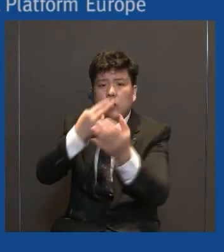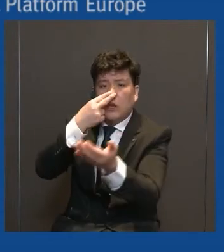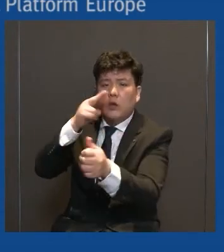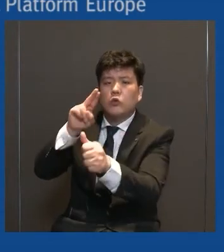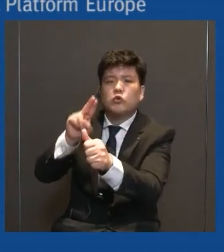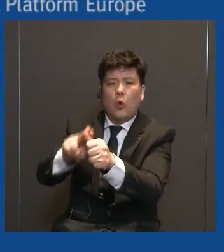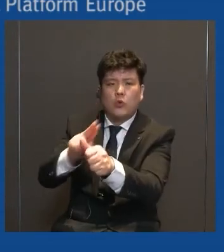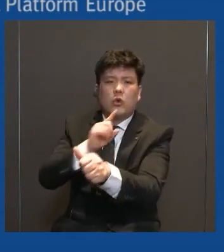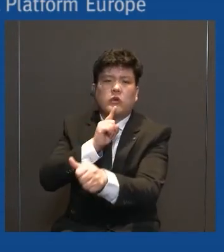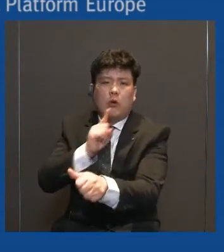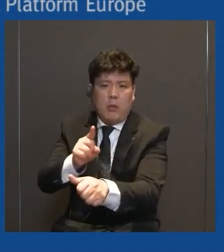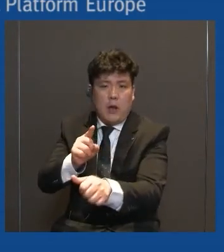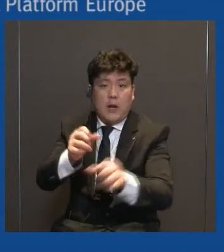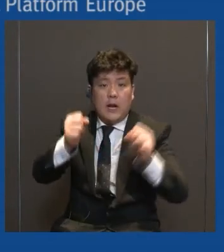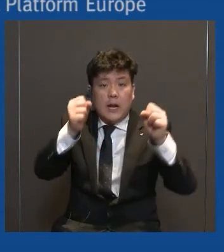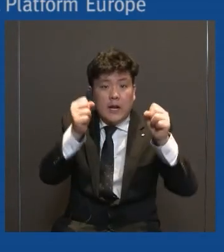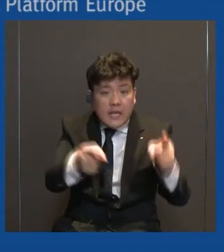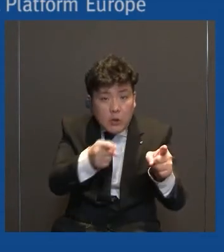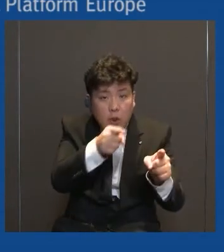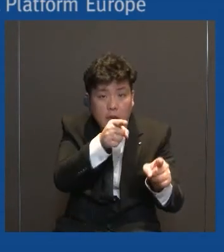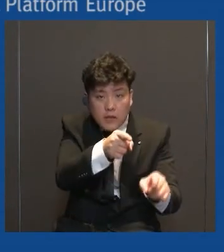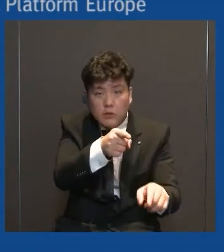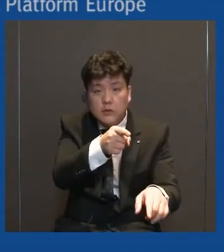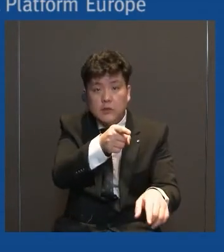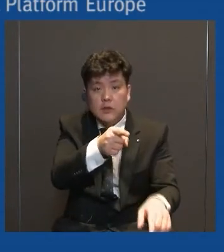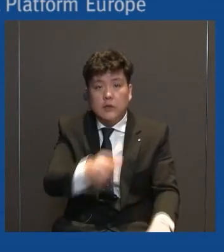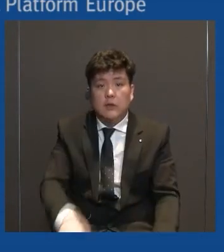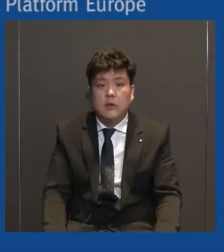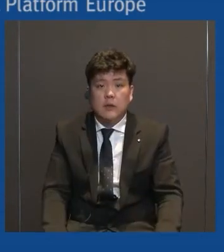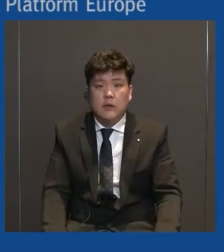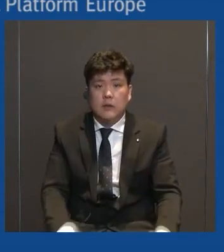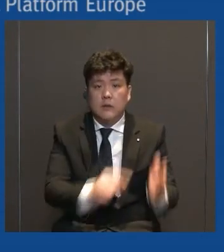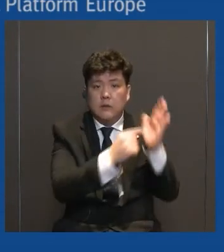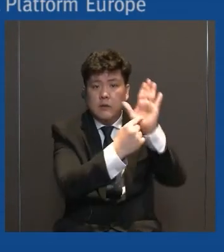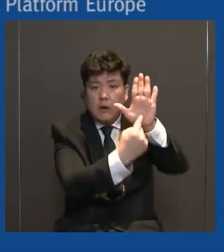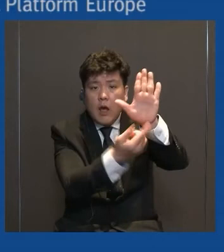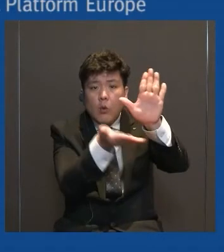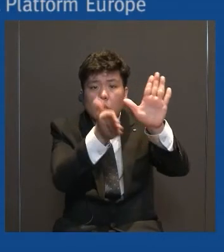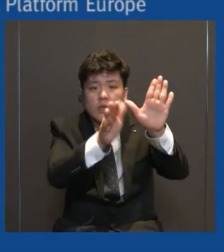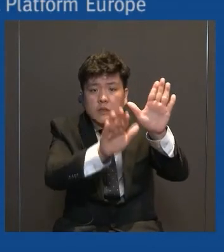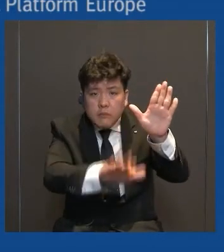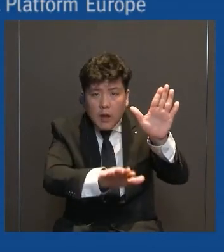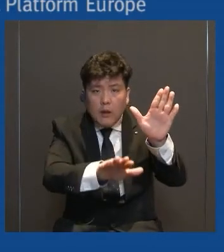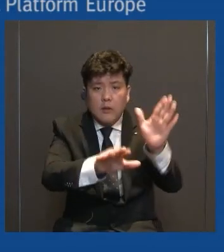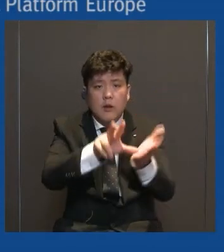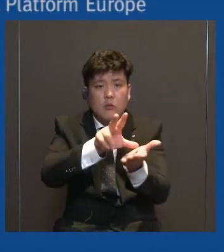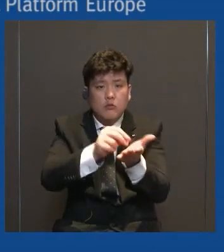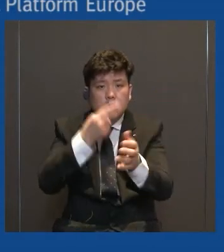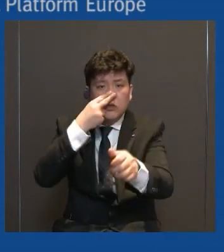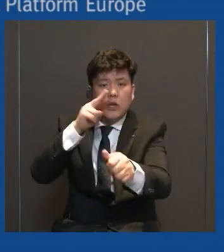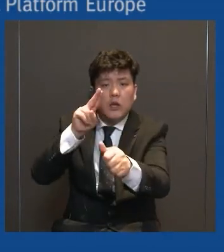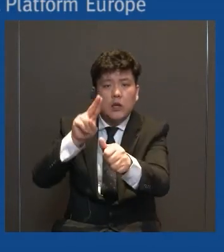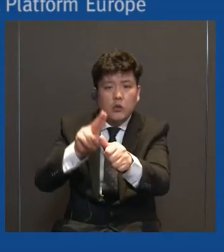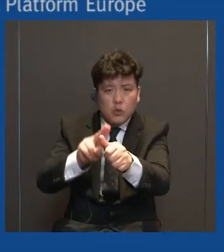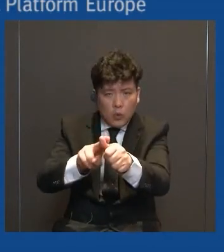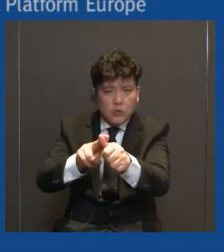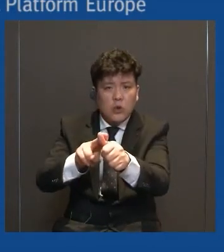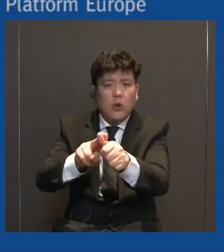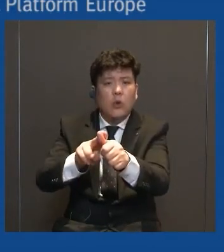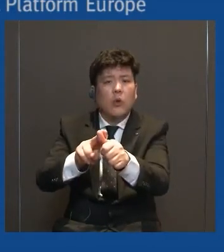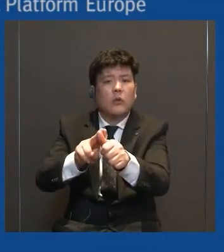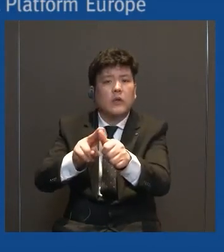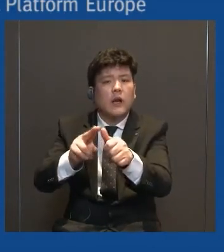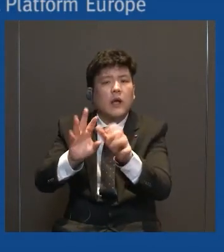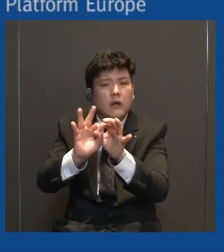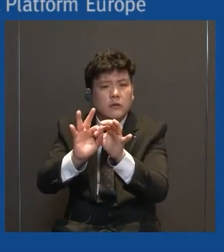weight really was put on the challenges and the problems. So this framing is problematic and it stands in stark context with the